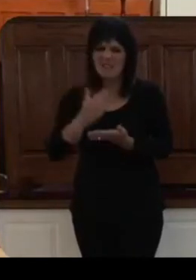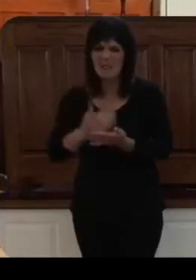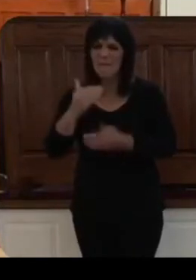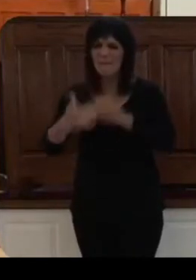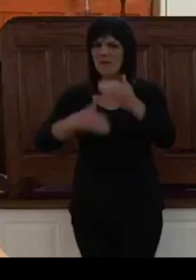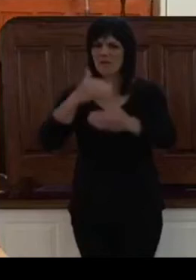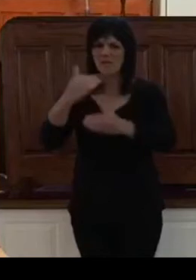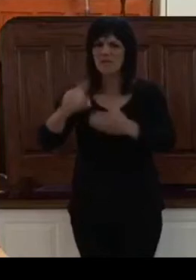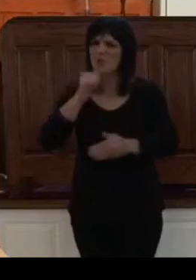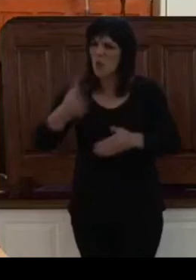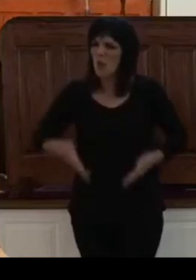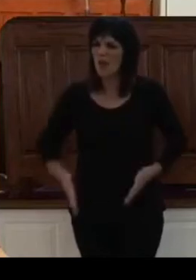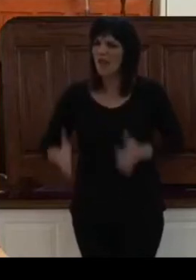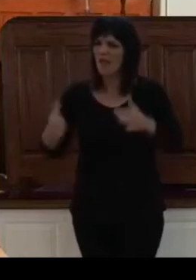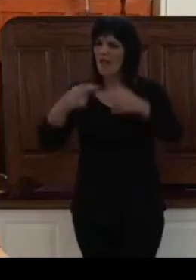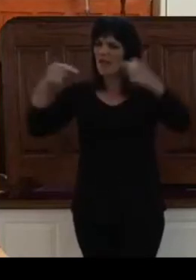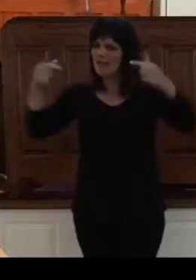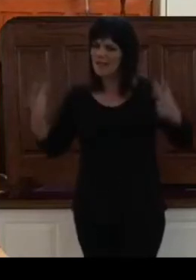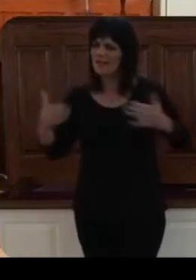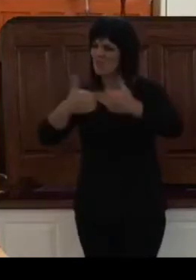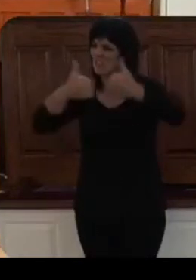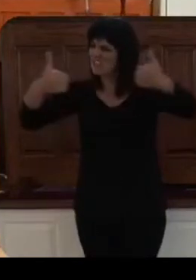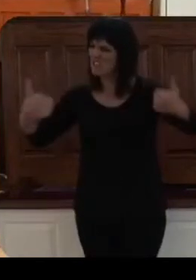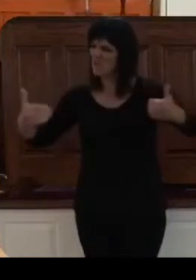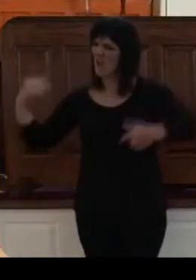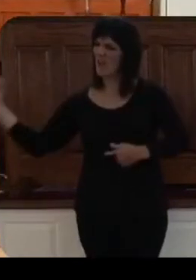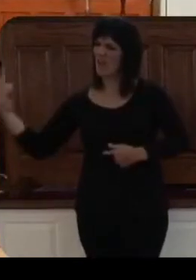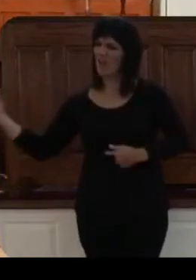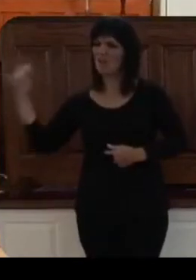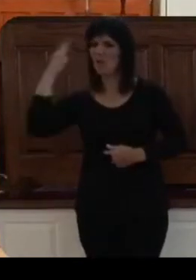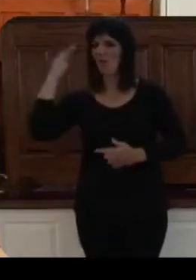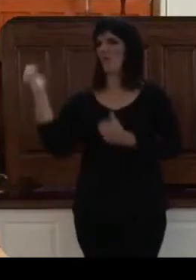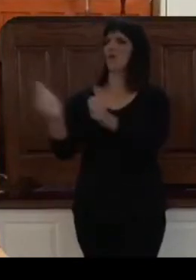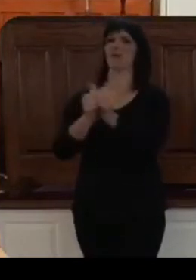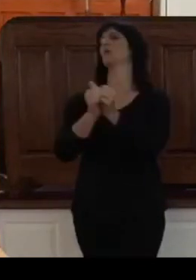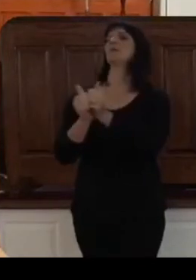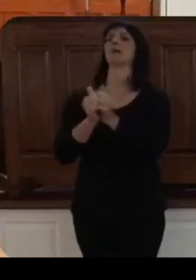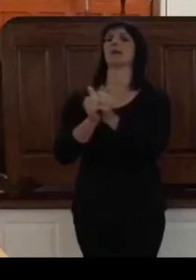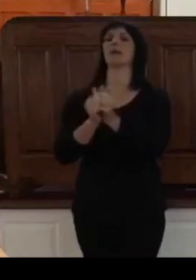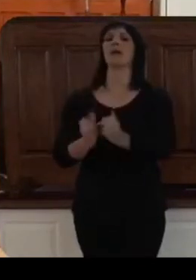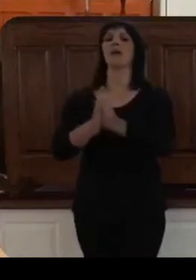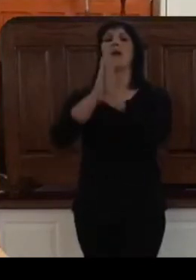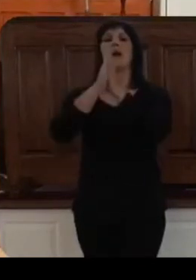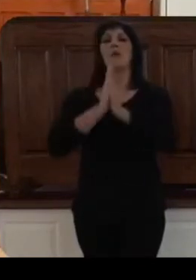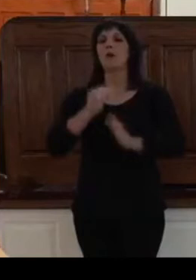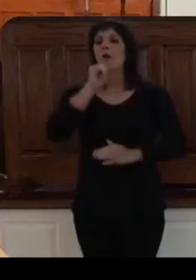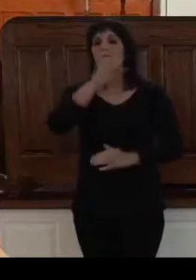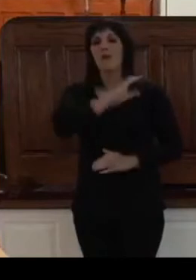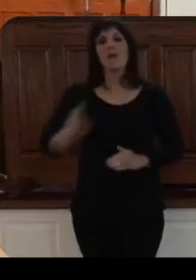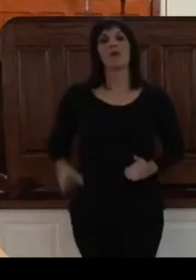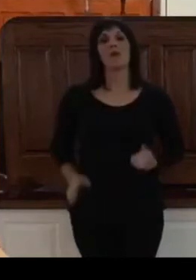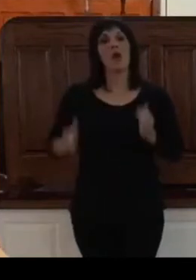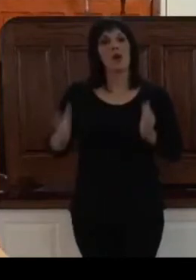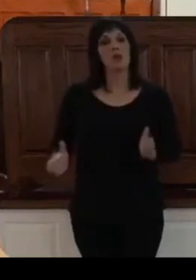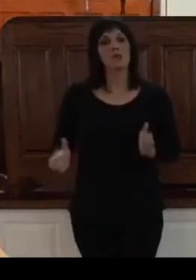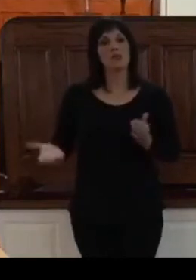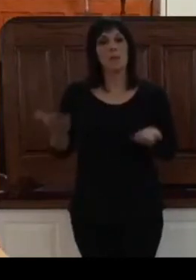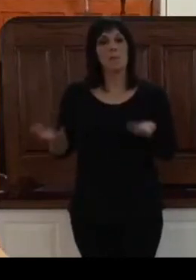to separate us and isolate us, that we know that we need to be together. And I pray for those who aren't Christians, maybe who are